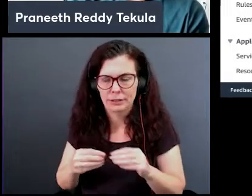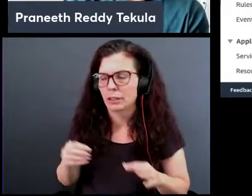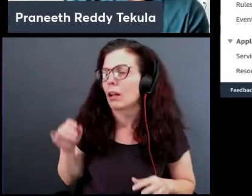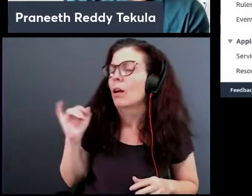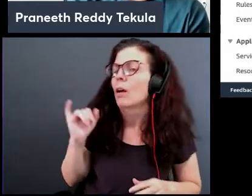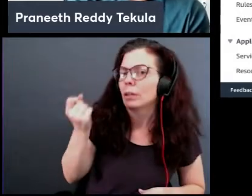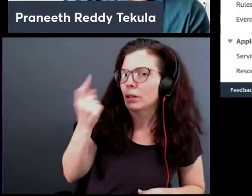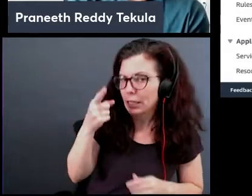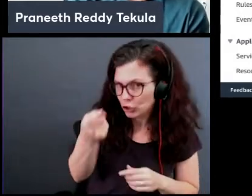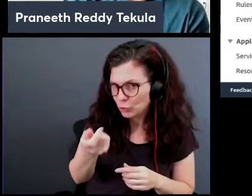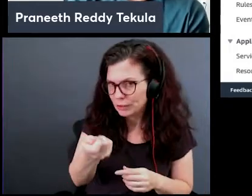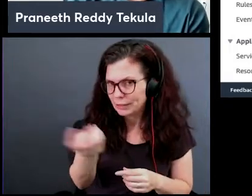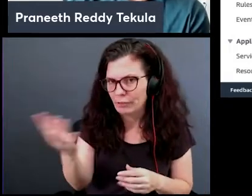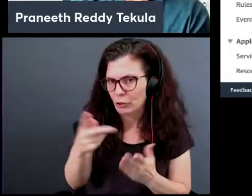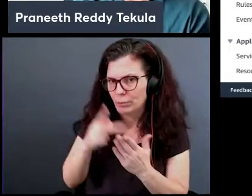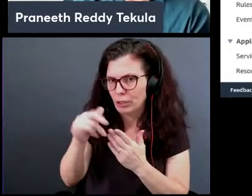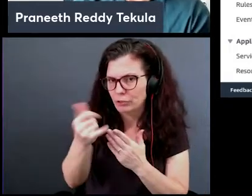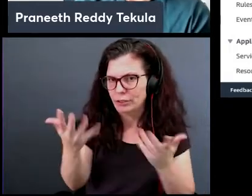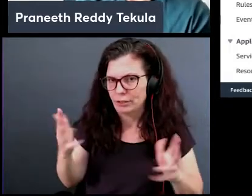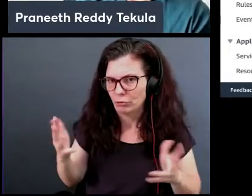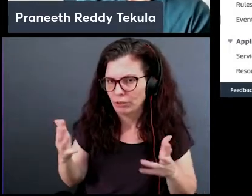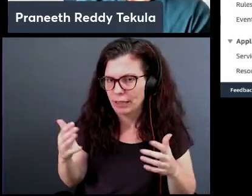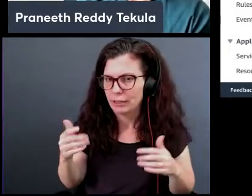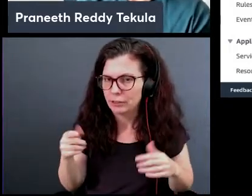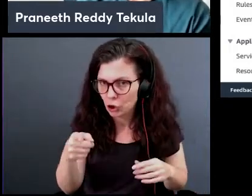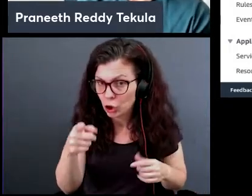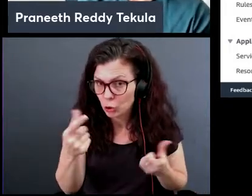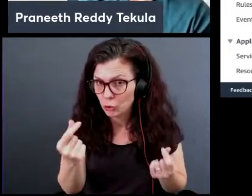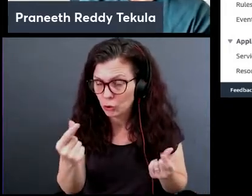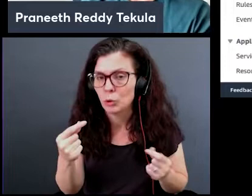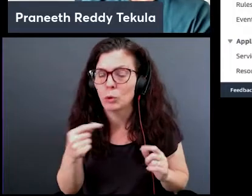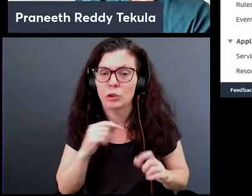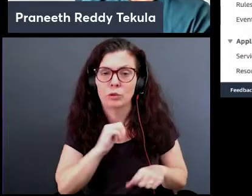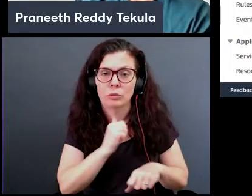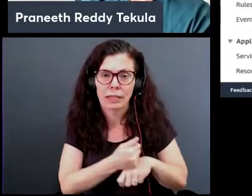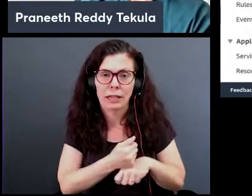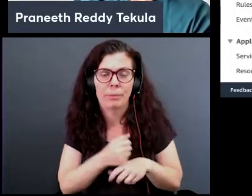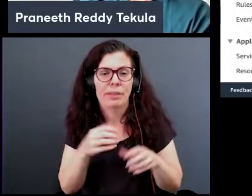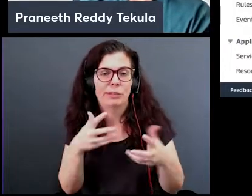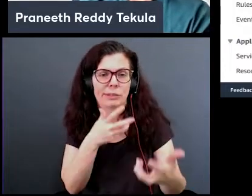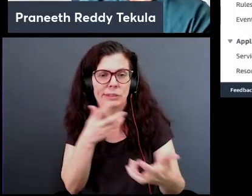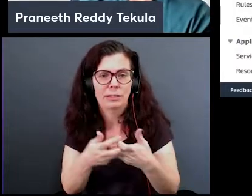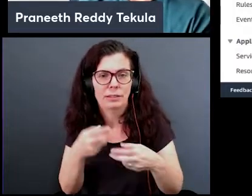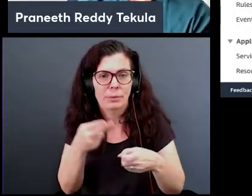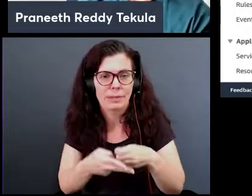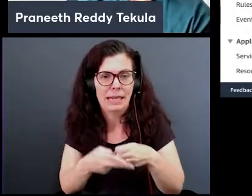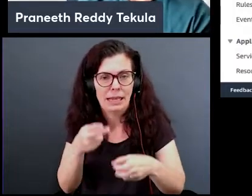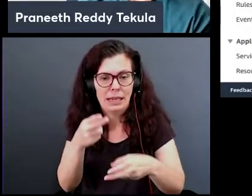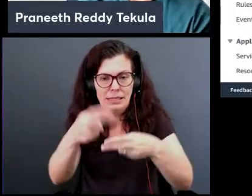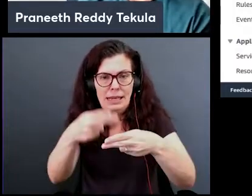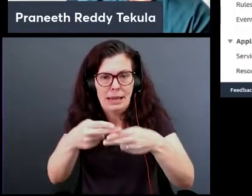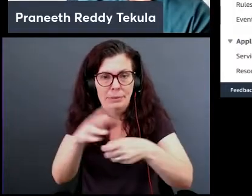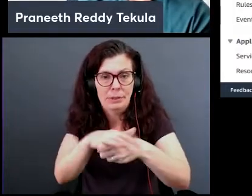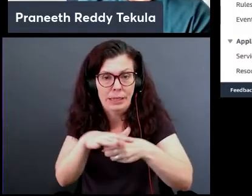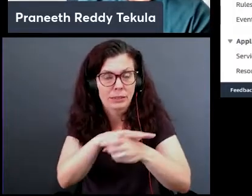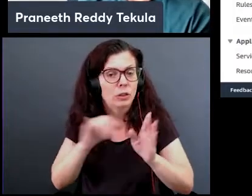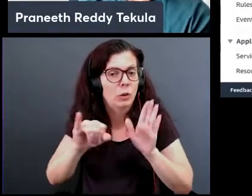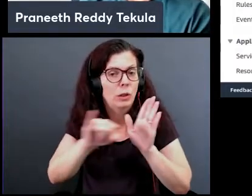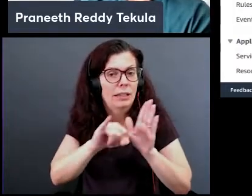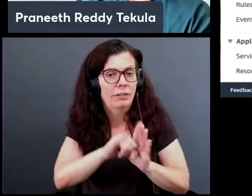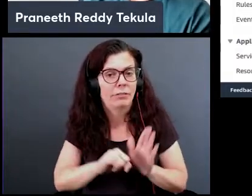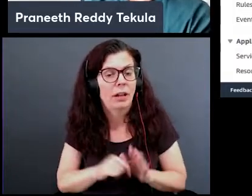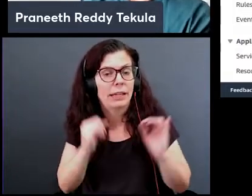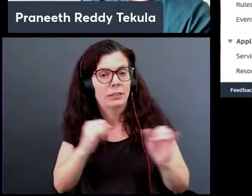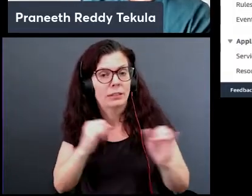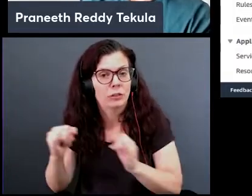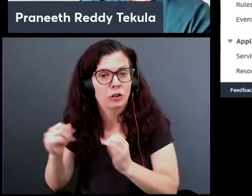projects, right? So then what you did was you created these custom namespaces to identify each of the individual projects, and